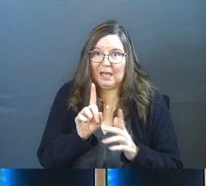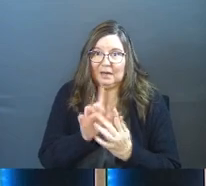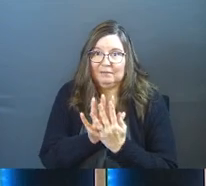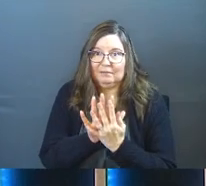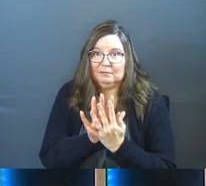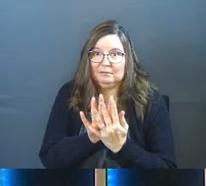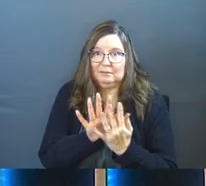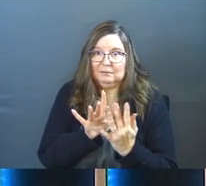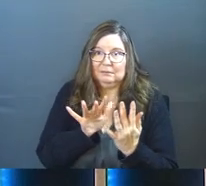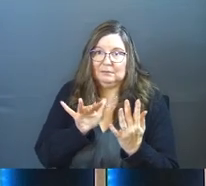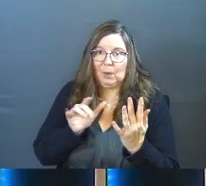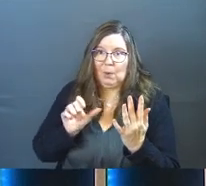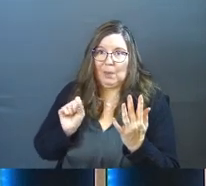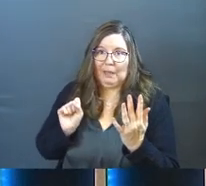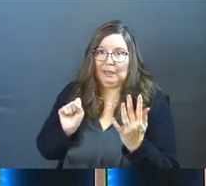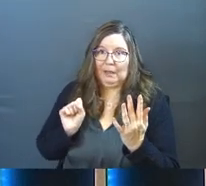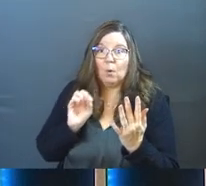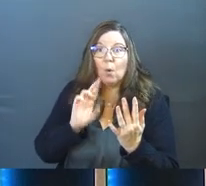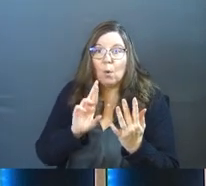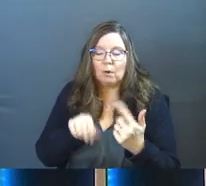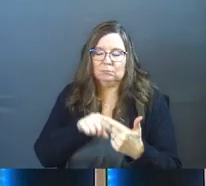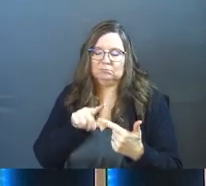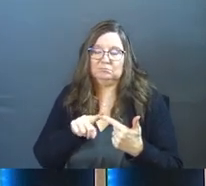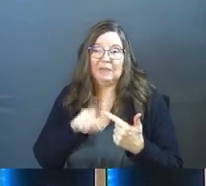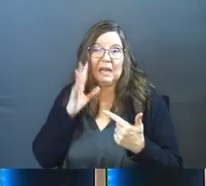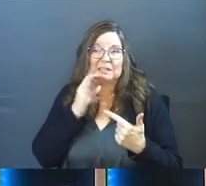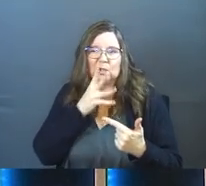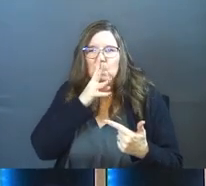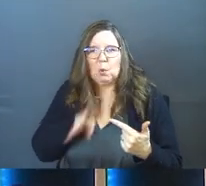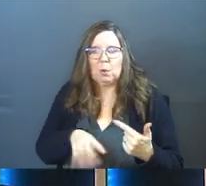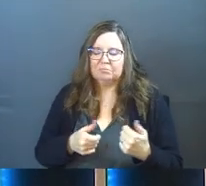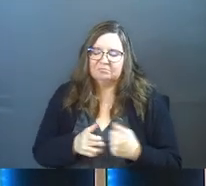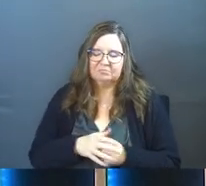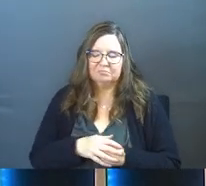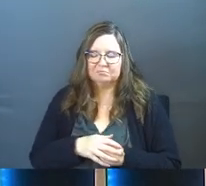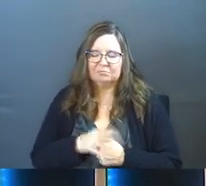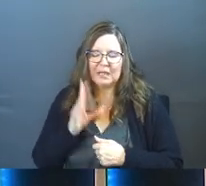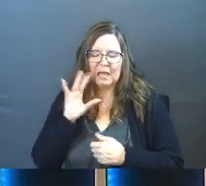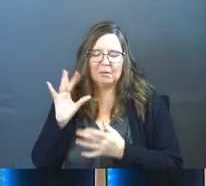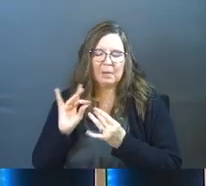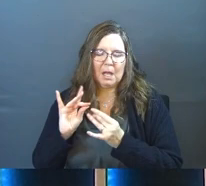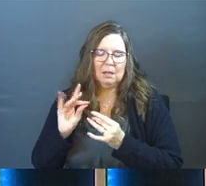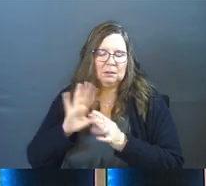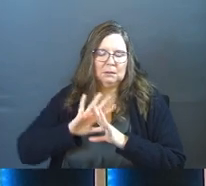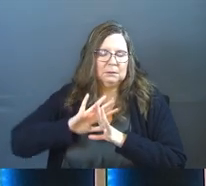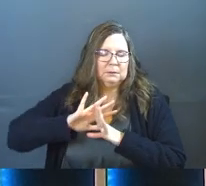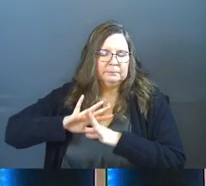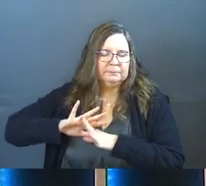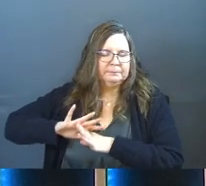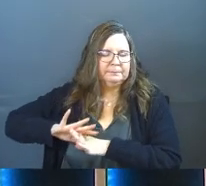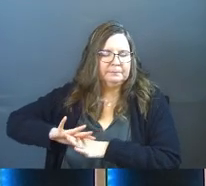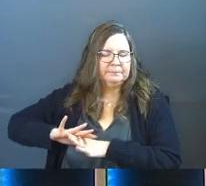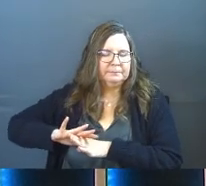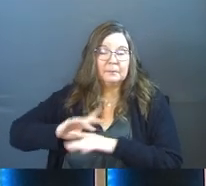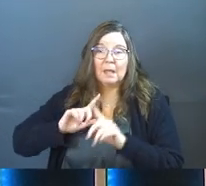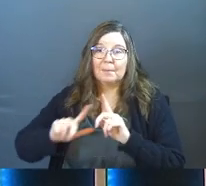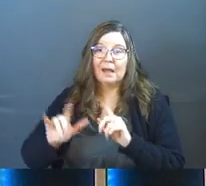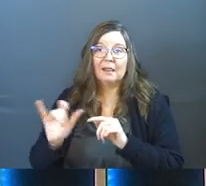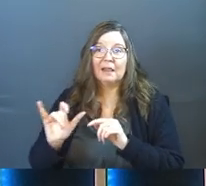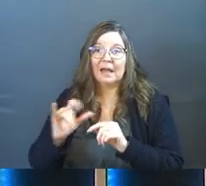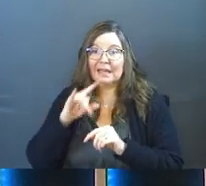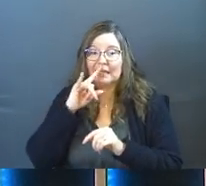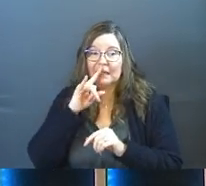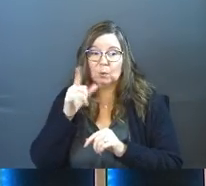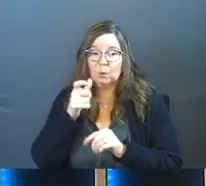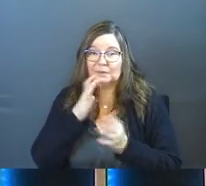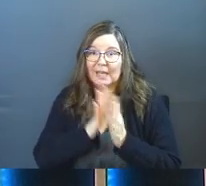away. Or I can choose to ignore it. I hear the messages, but I press them down. But man, much like a